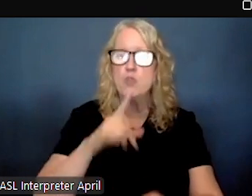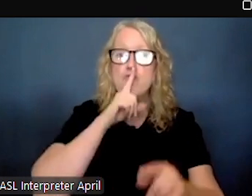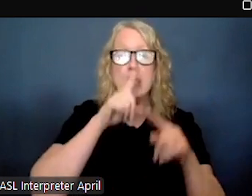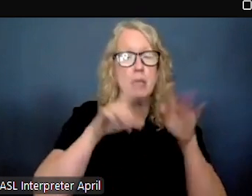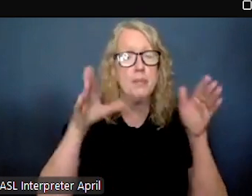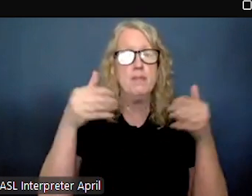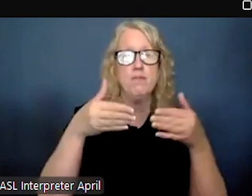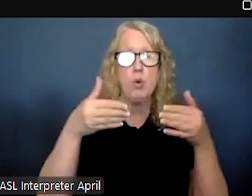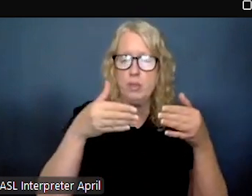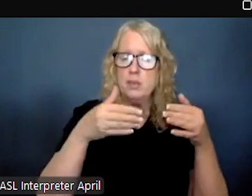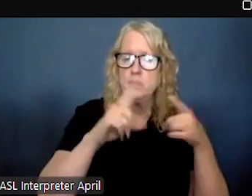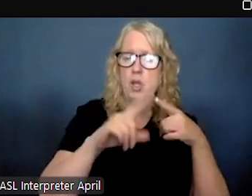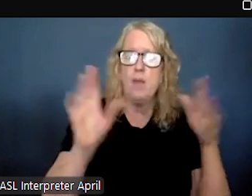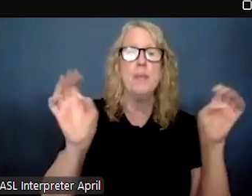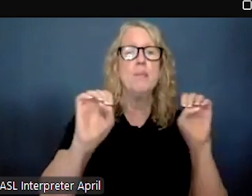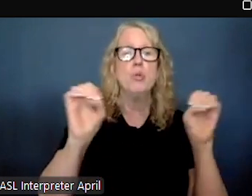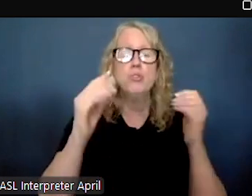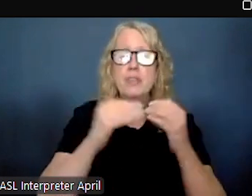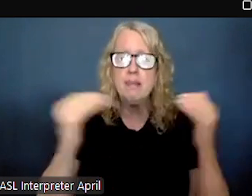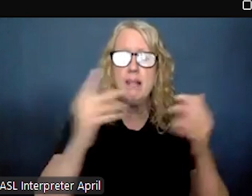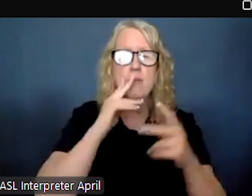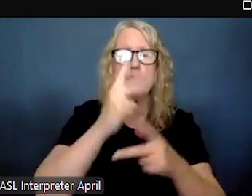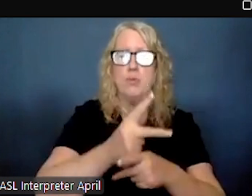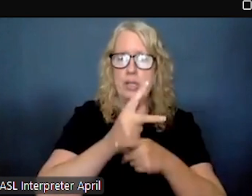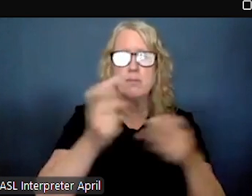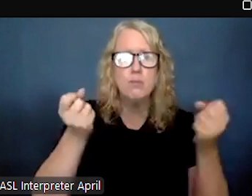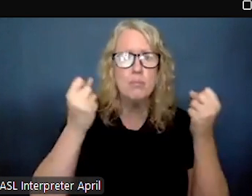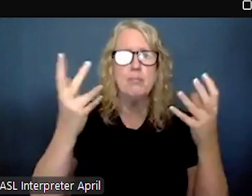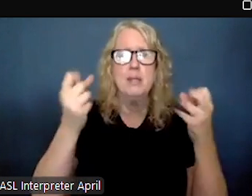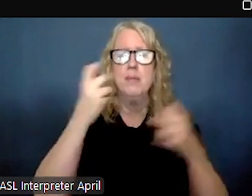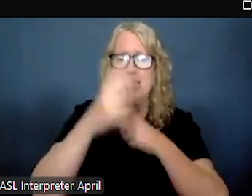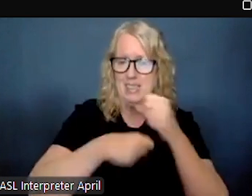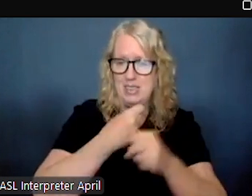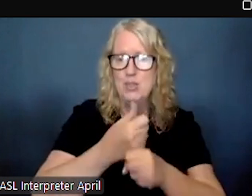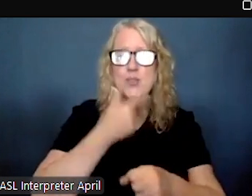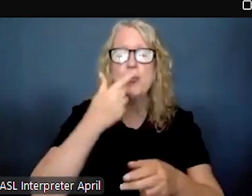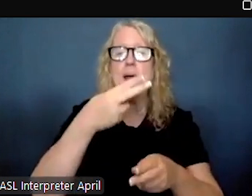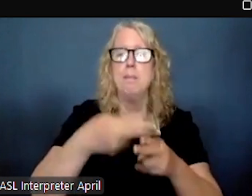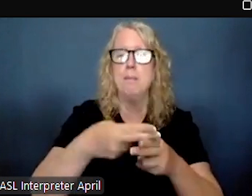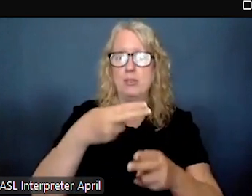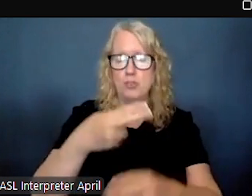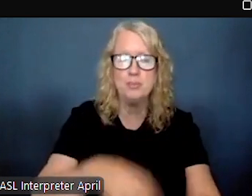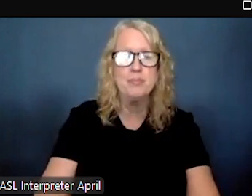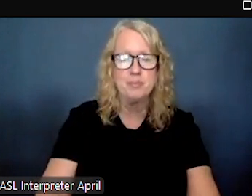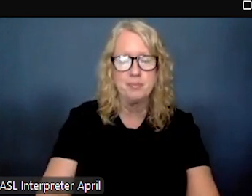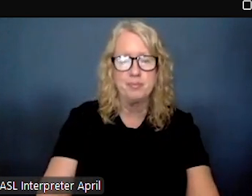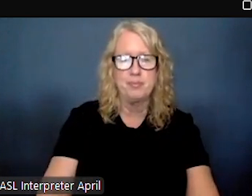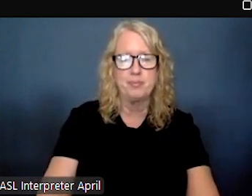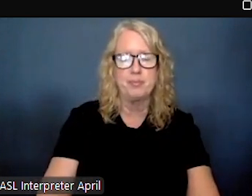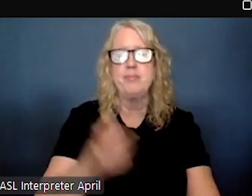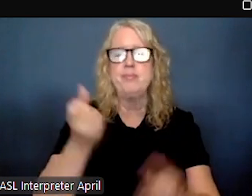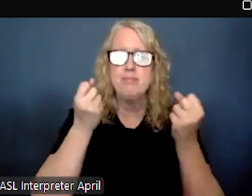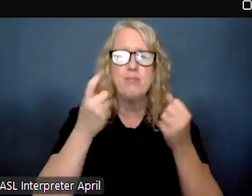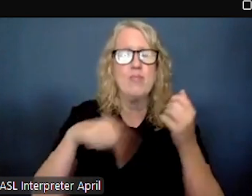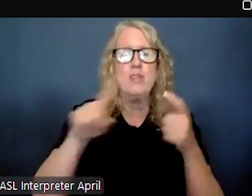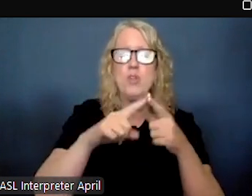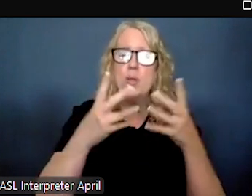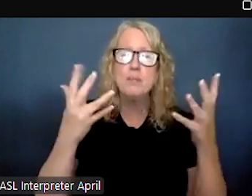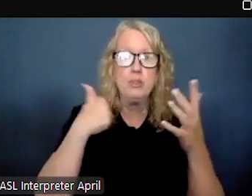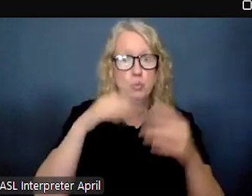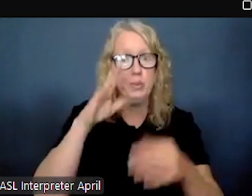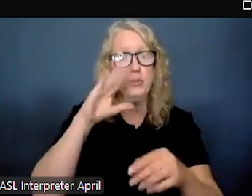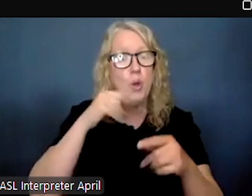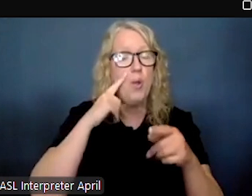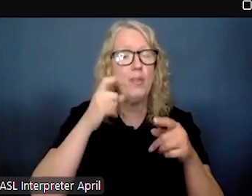the emergency level of care for many, many years, as I mentioned. And as much as we know that it has